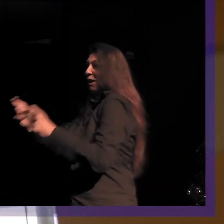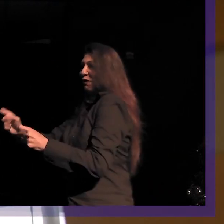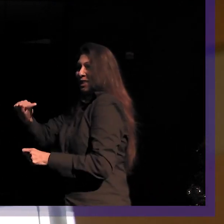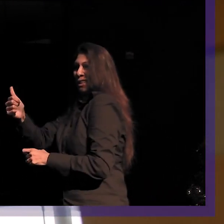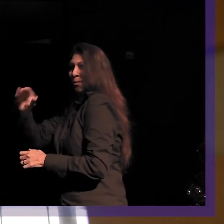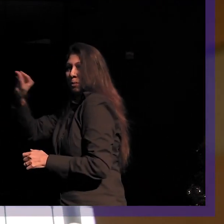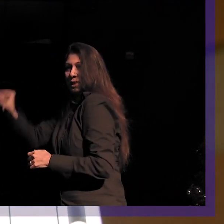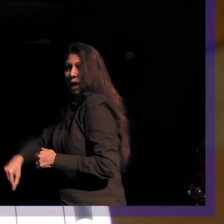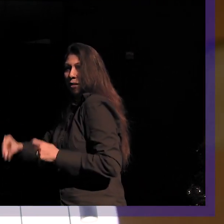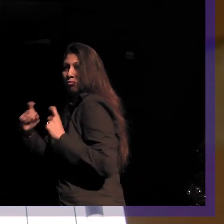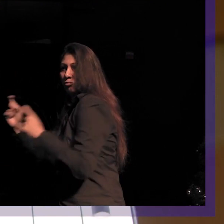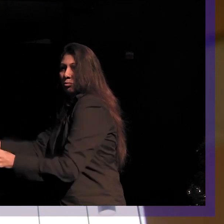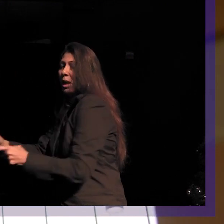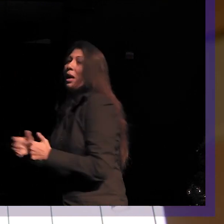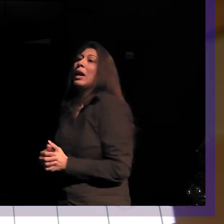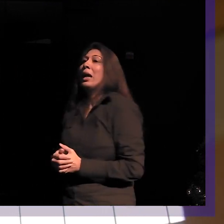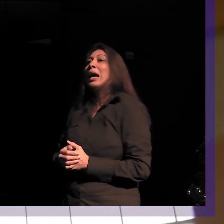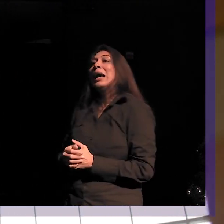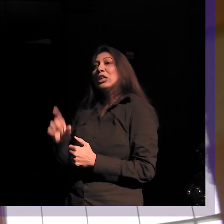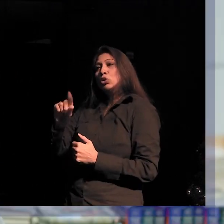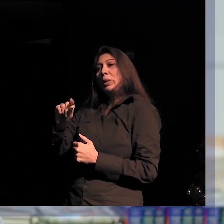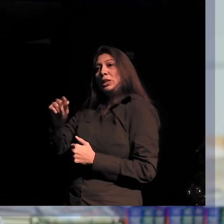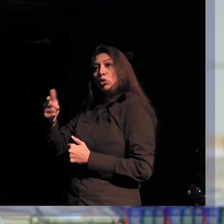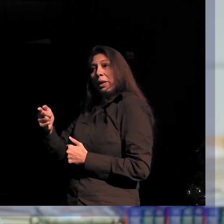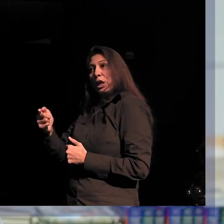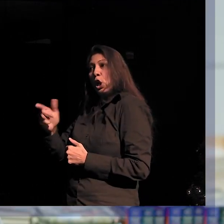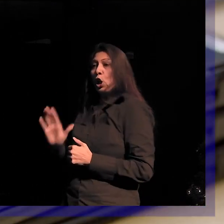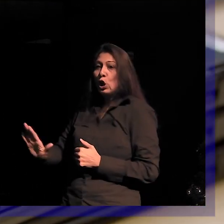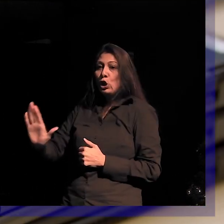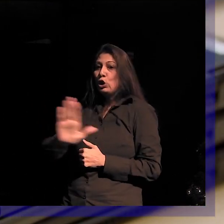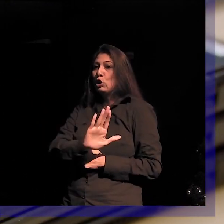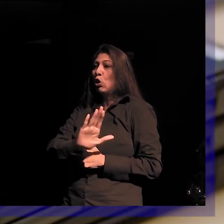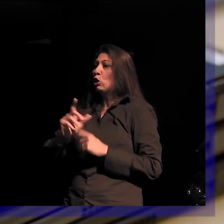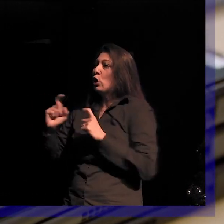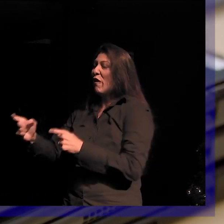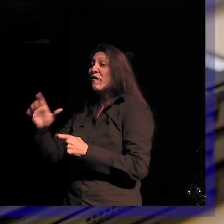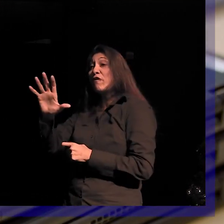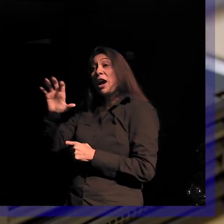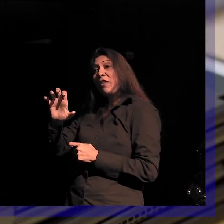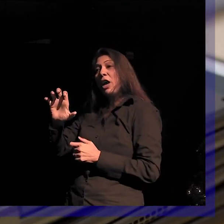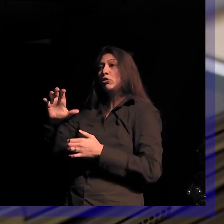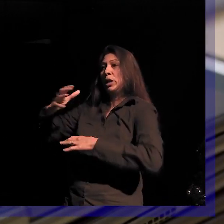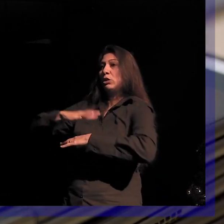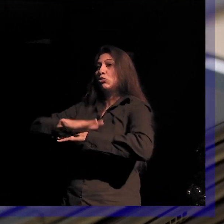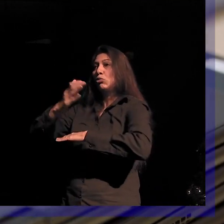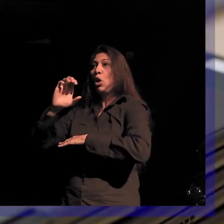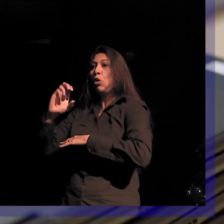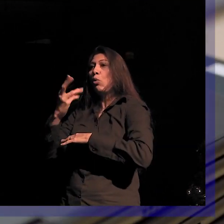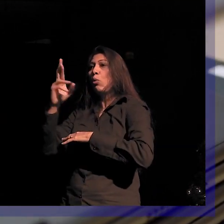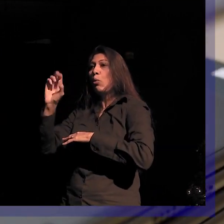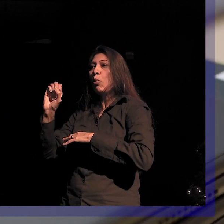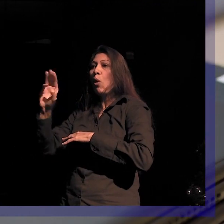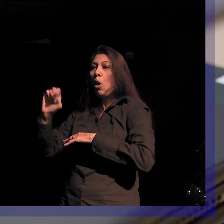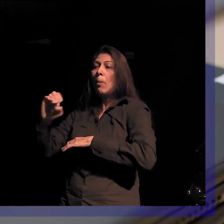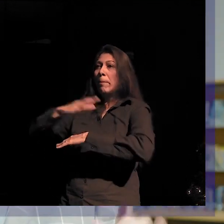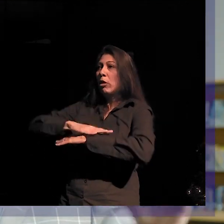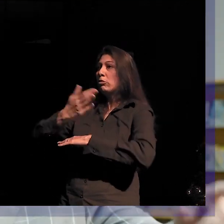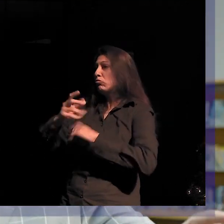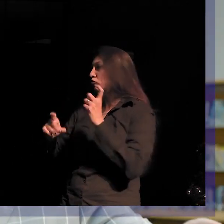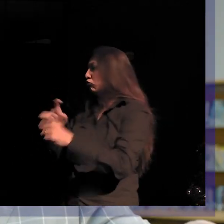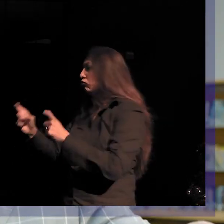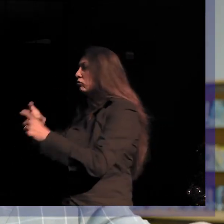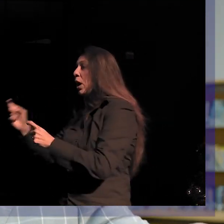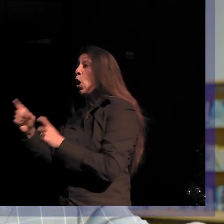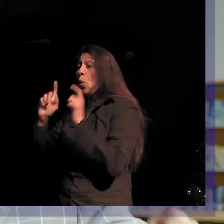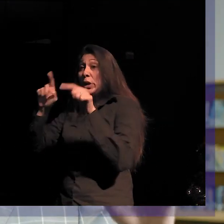Schools. In 2021, your donations will provide 500 Chromebooks and full internet access for the entire school district.